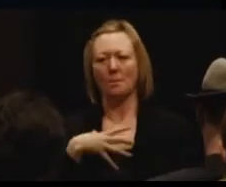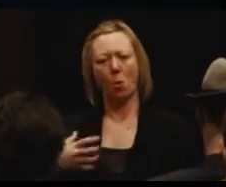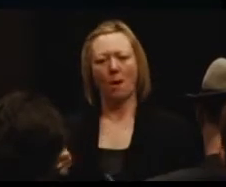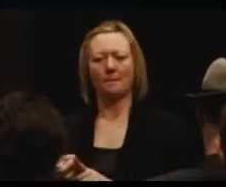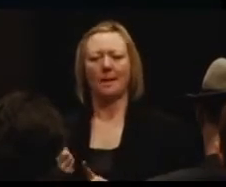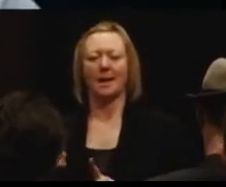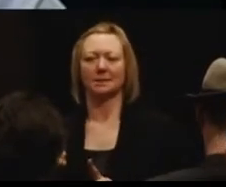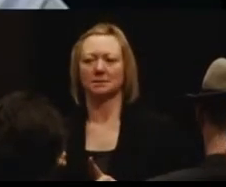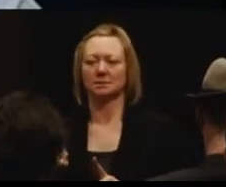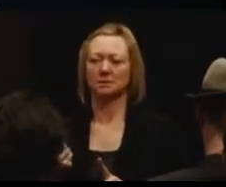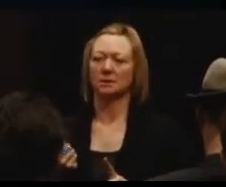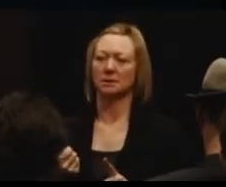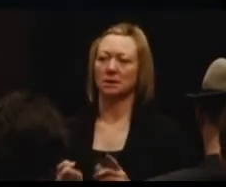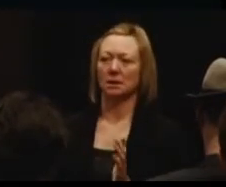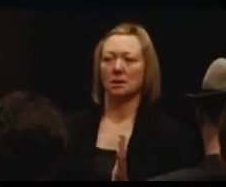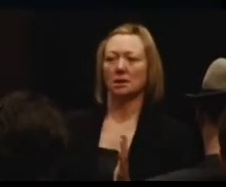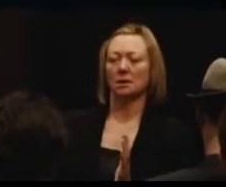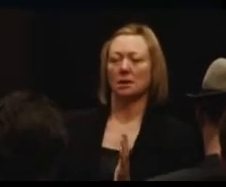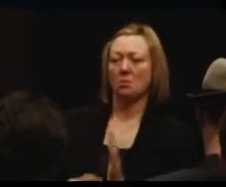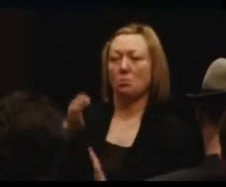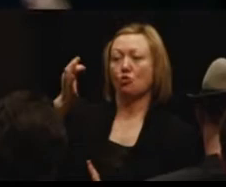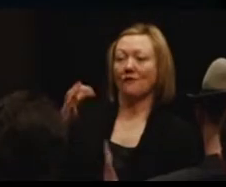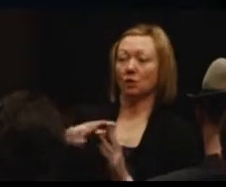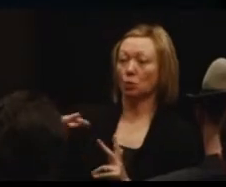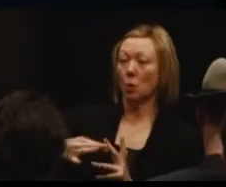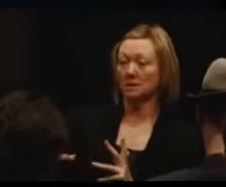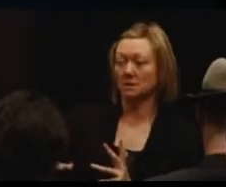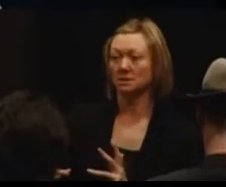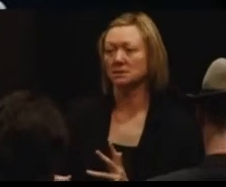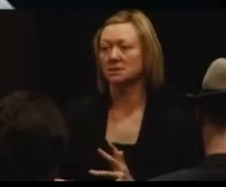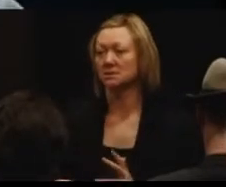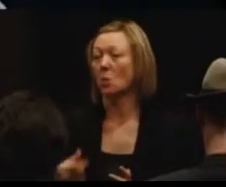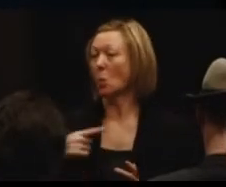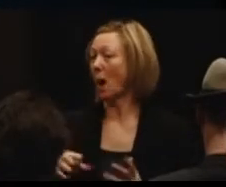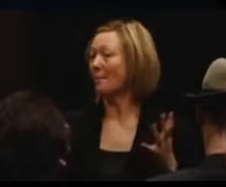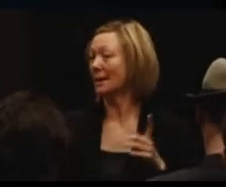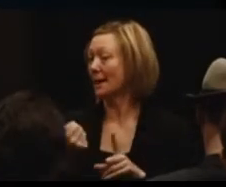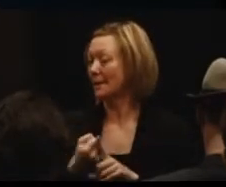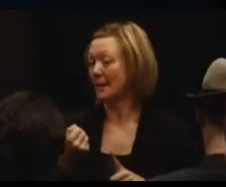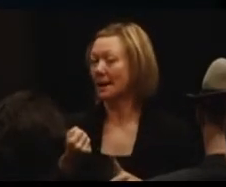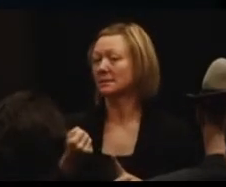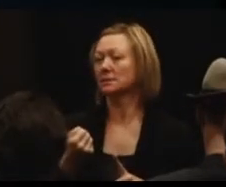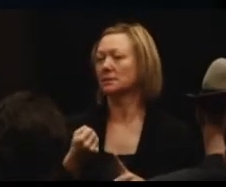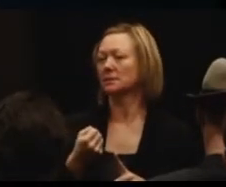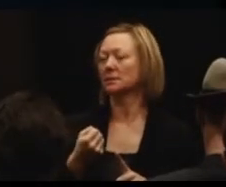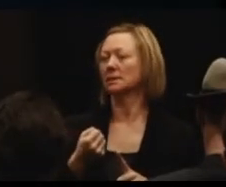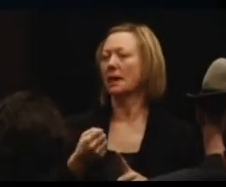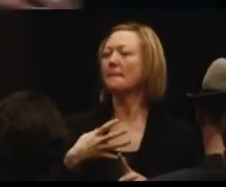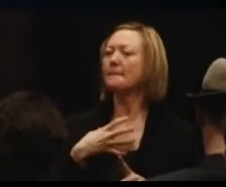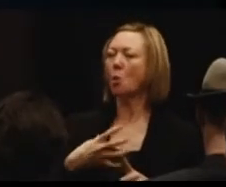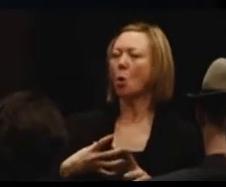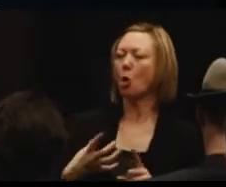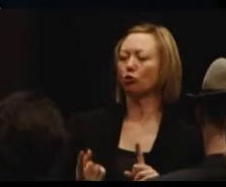Enhancing choice, the internet, and the reason why this has a big impact is that it raises returns on capital. If you